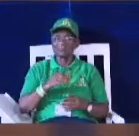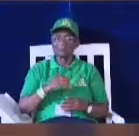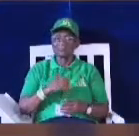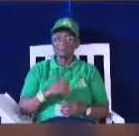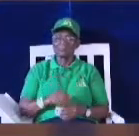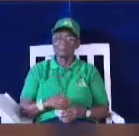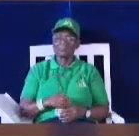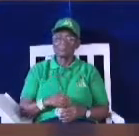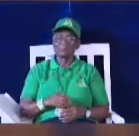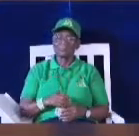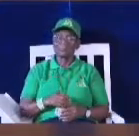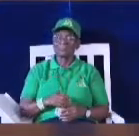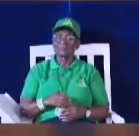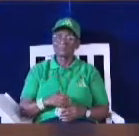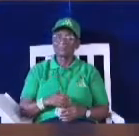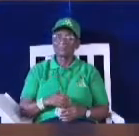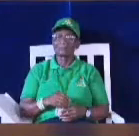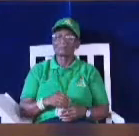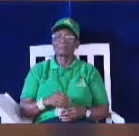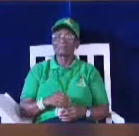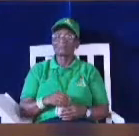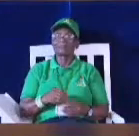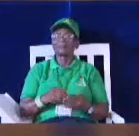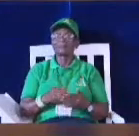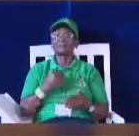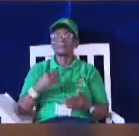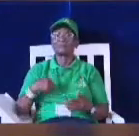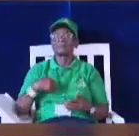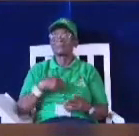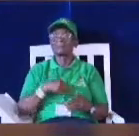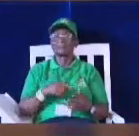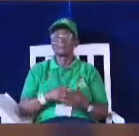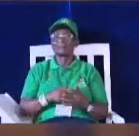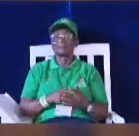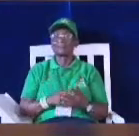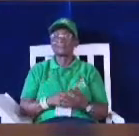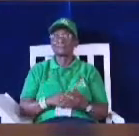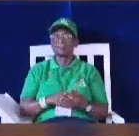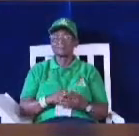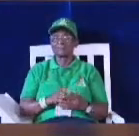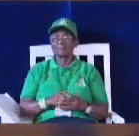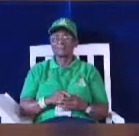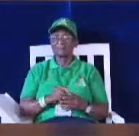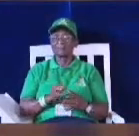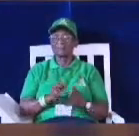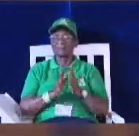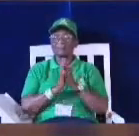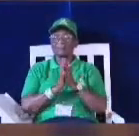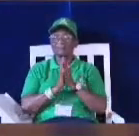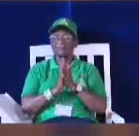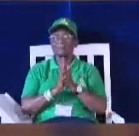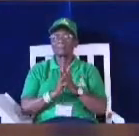before we begin to pray?